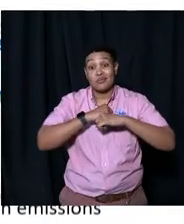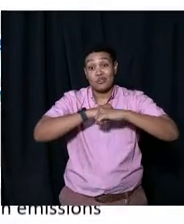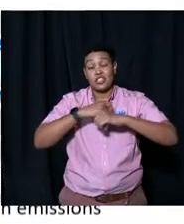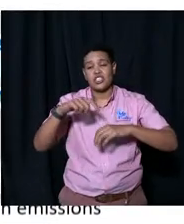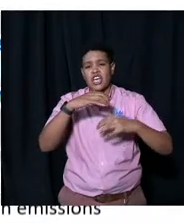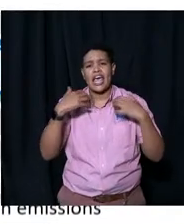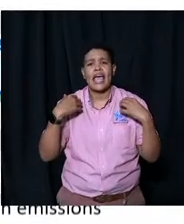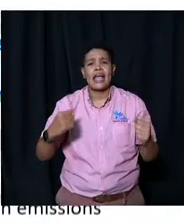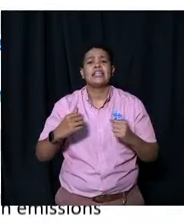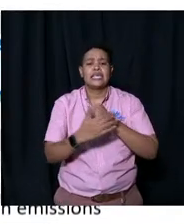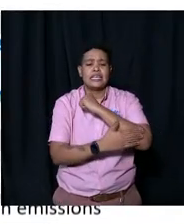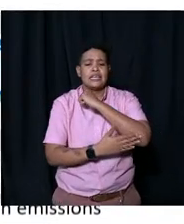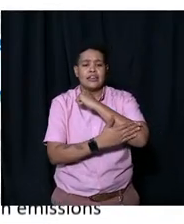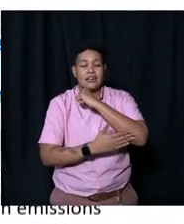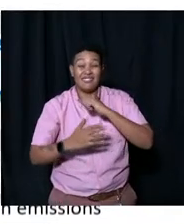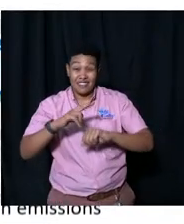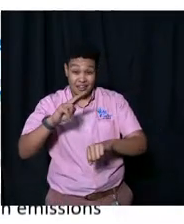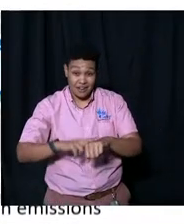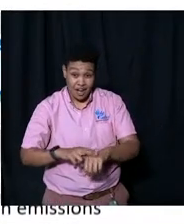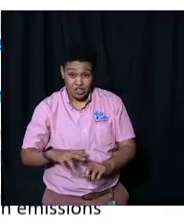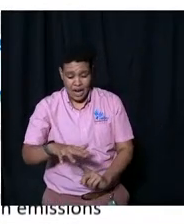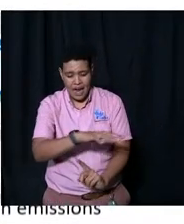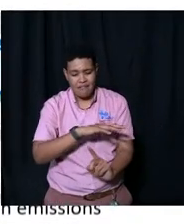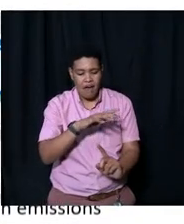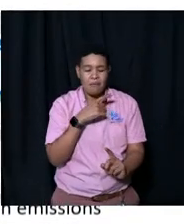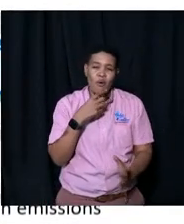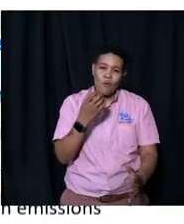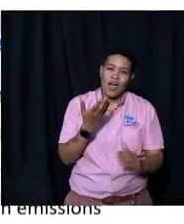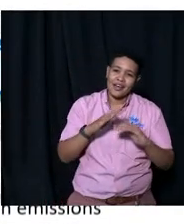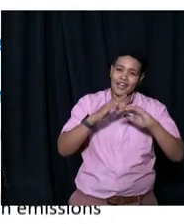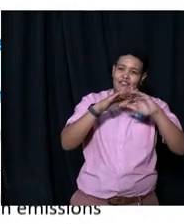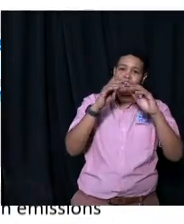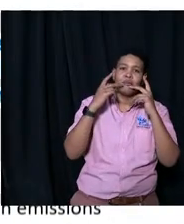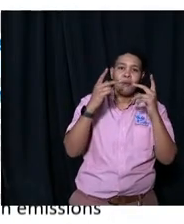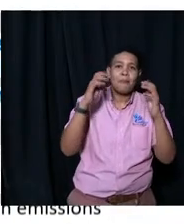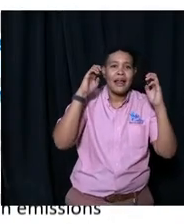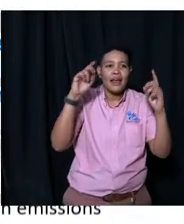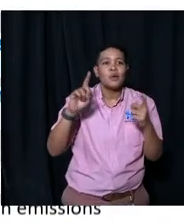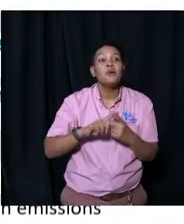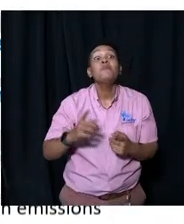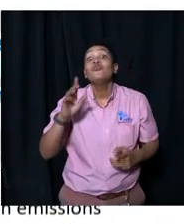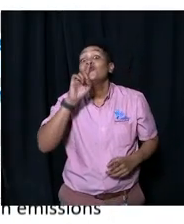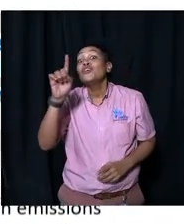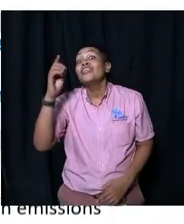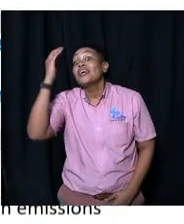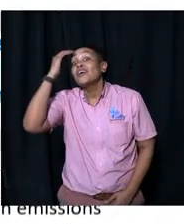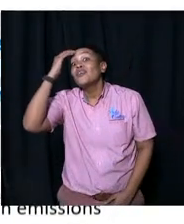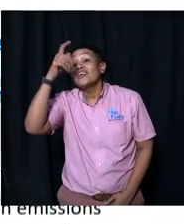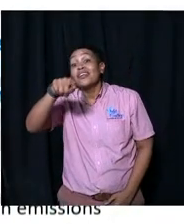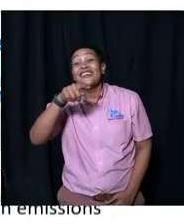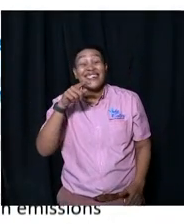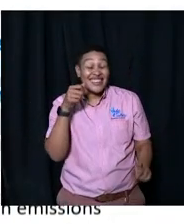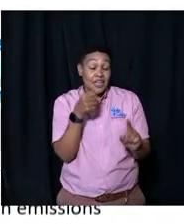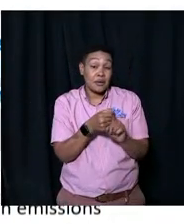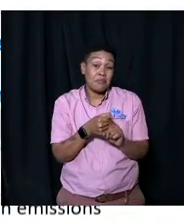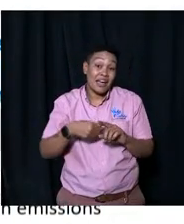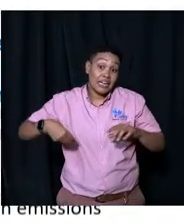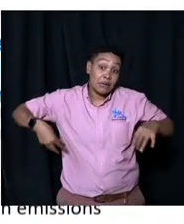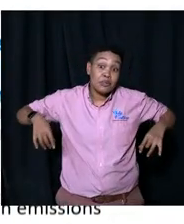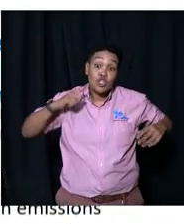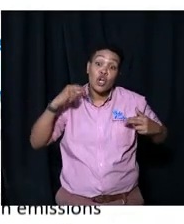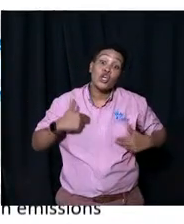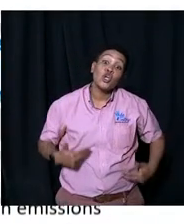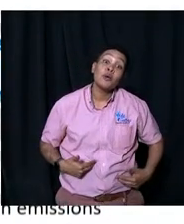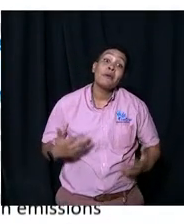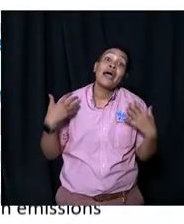natural and built environment. We want to increase public education and awareness of the impacts of emissions on human health and the natural and